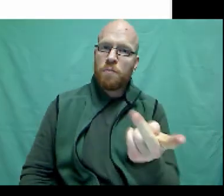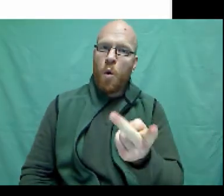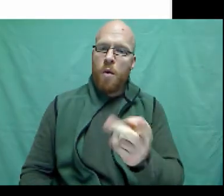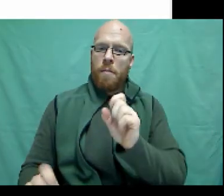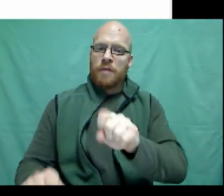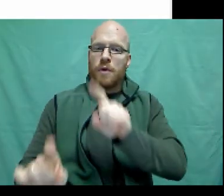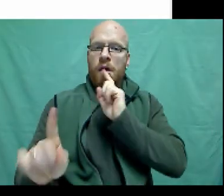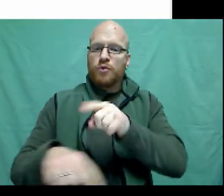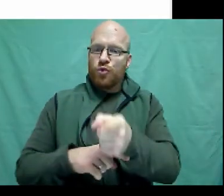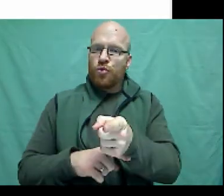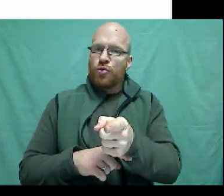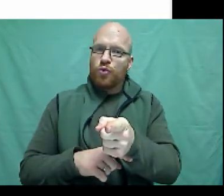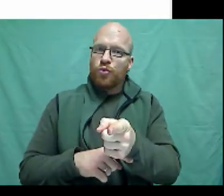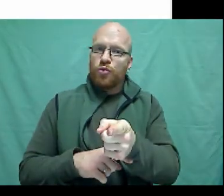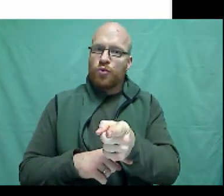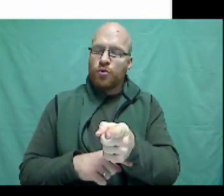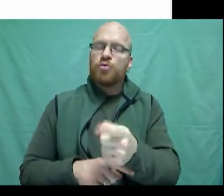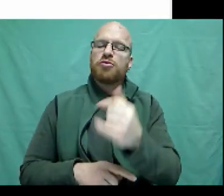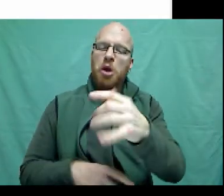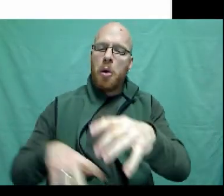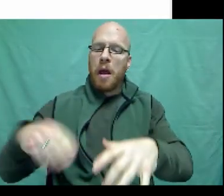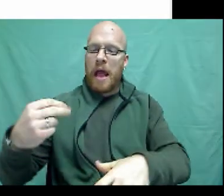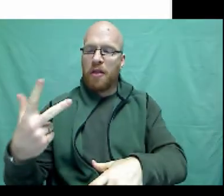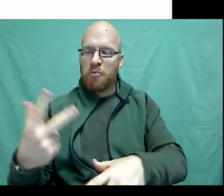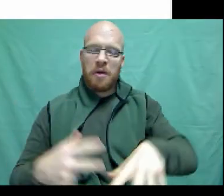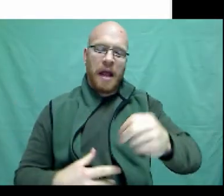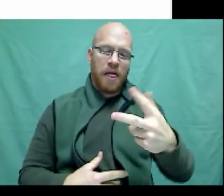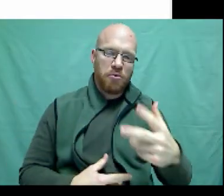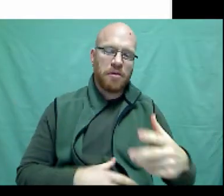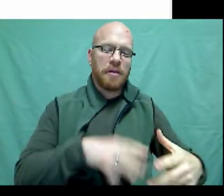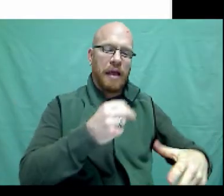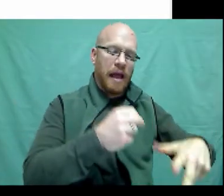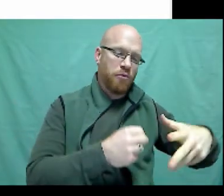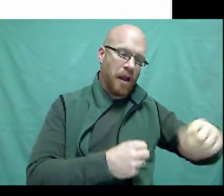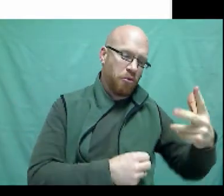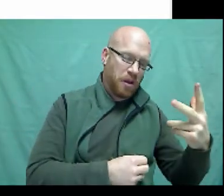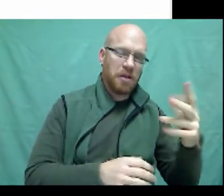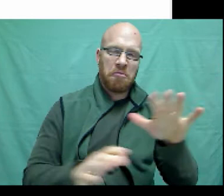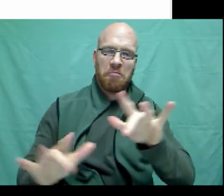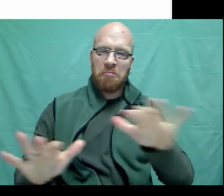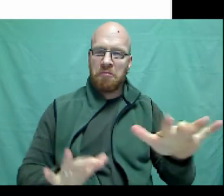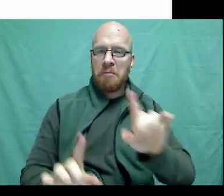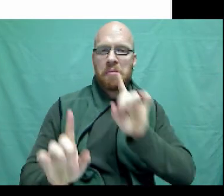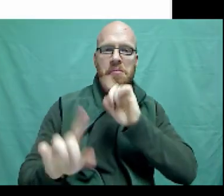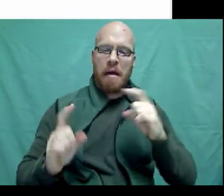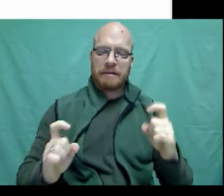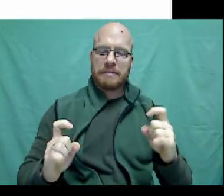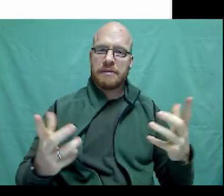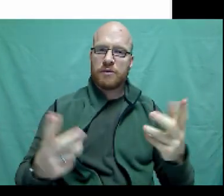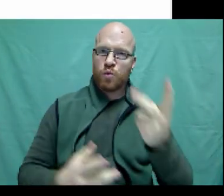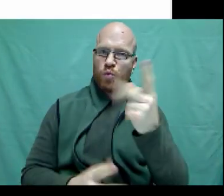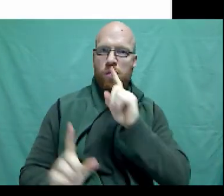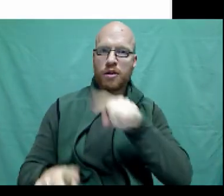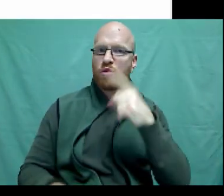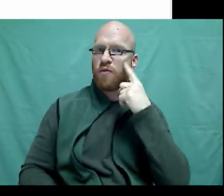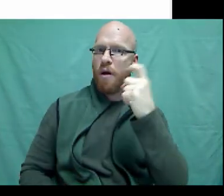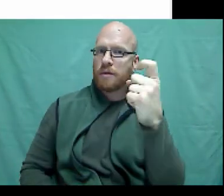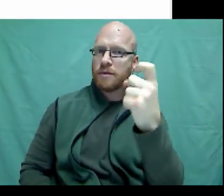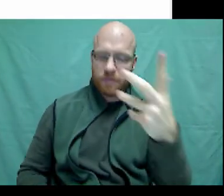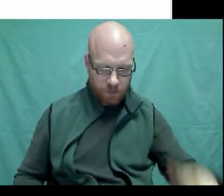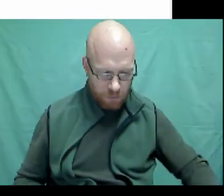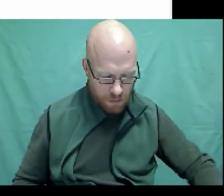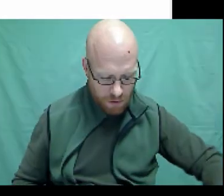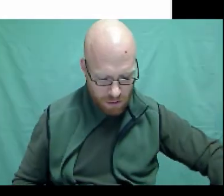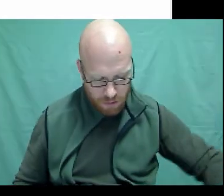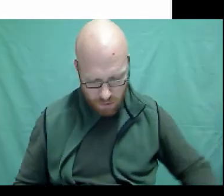All right, so we have two equations now, and they're both positive possible answers. We're going to add 3 to both sides, and we'll see two answers